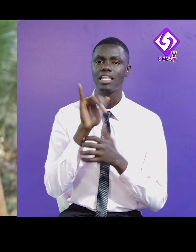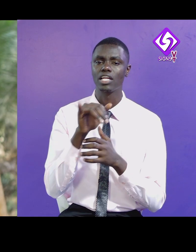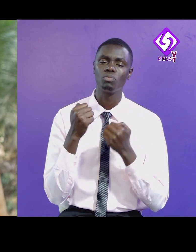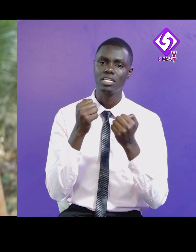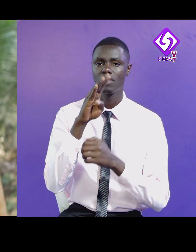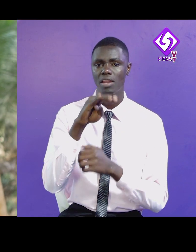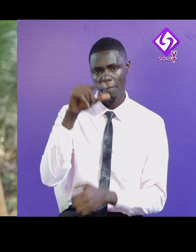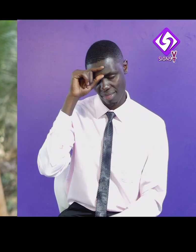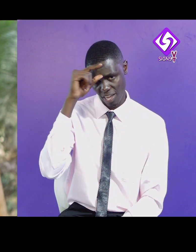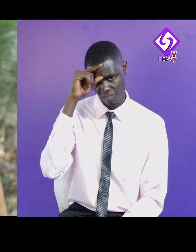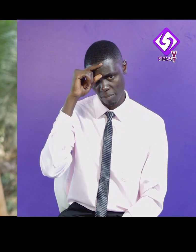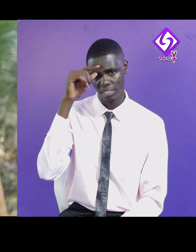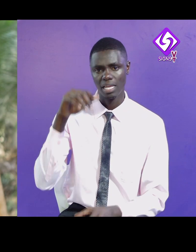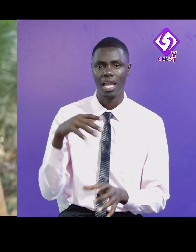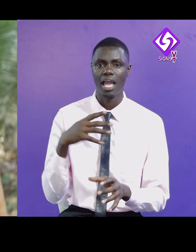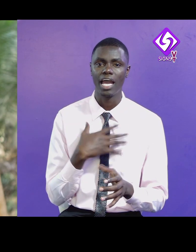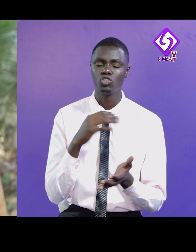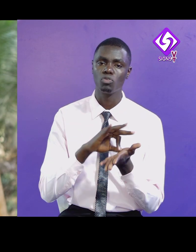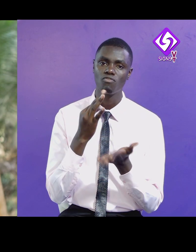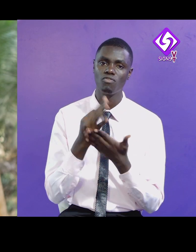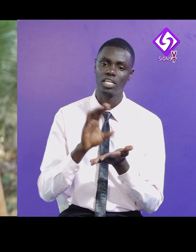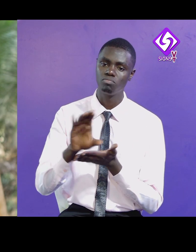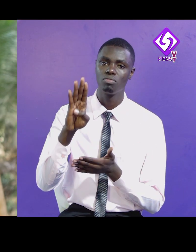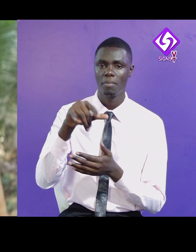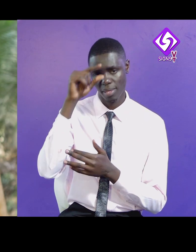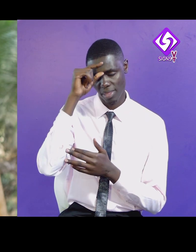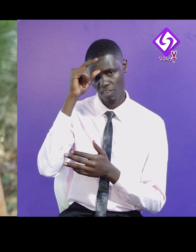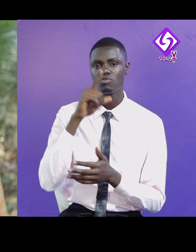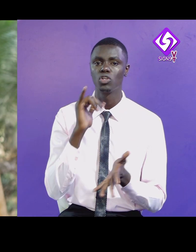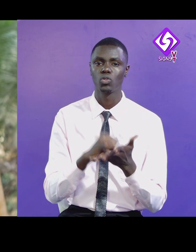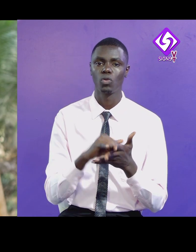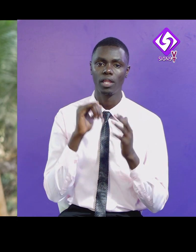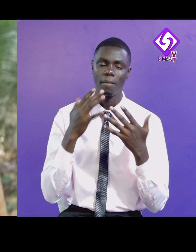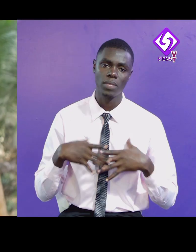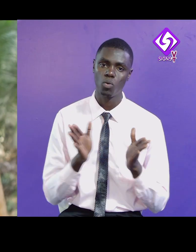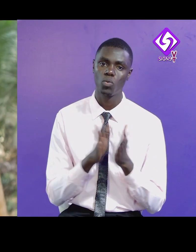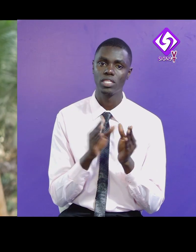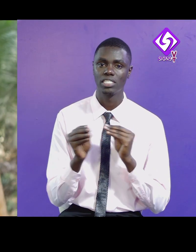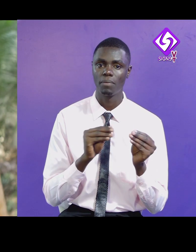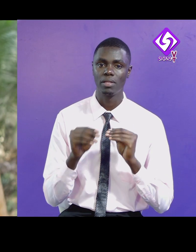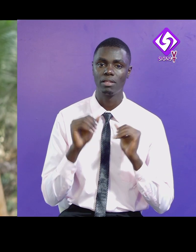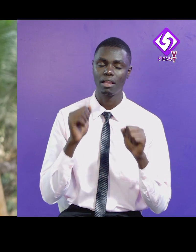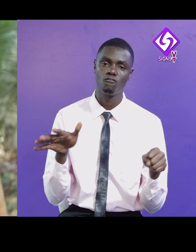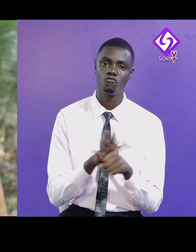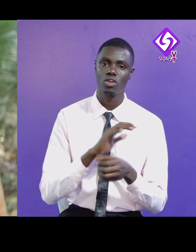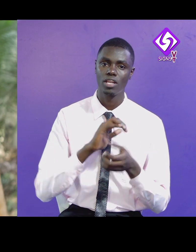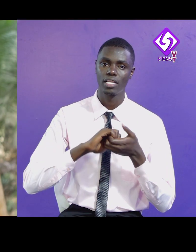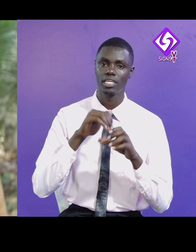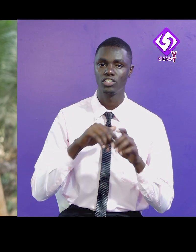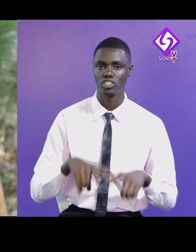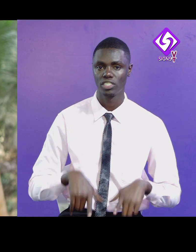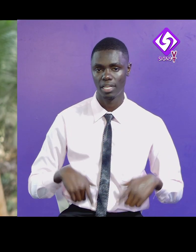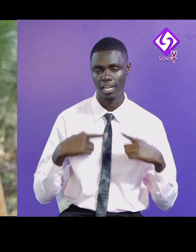driven by the government and to be funded by the government in order for people with disabilities to fully engage in daily